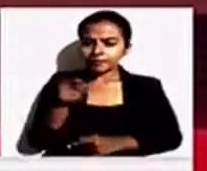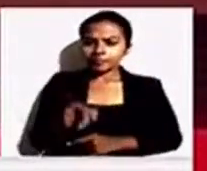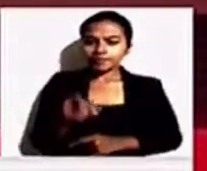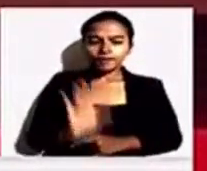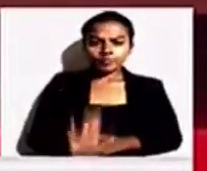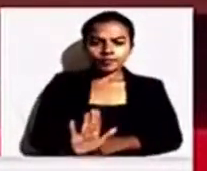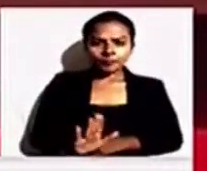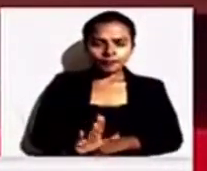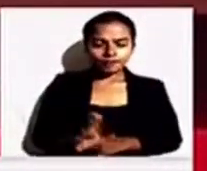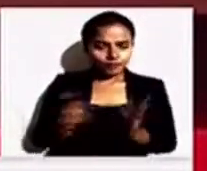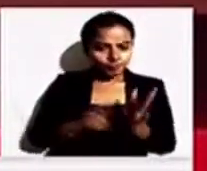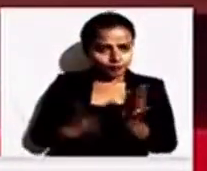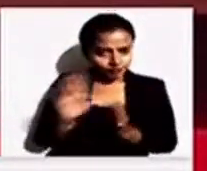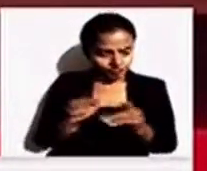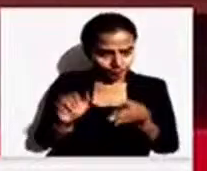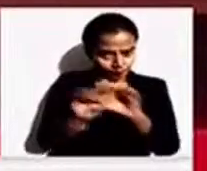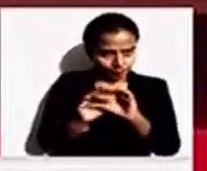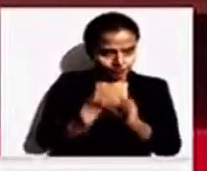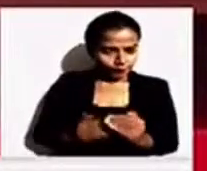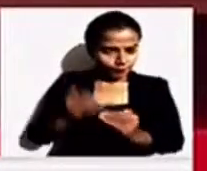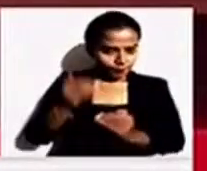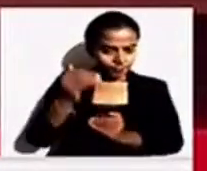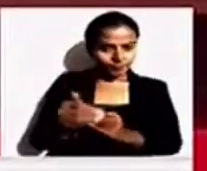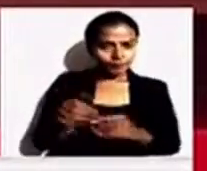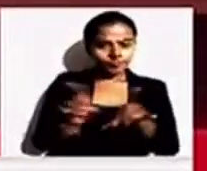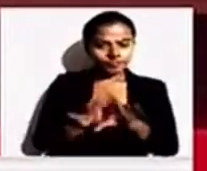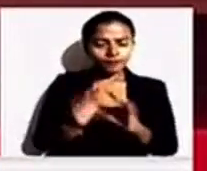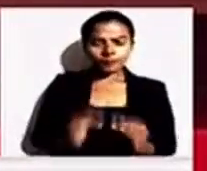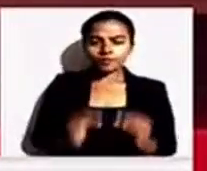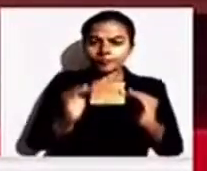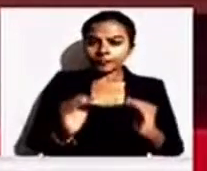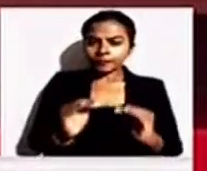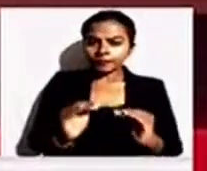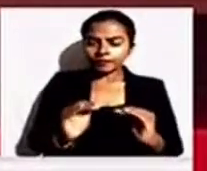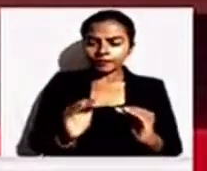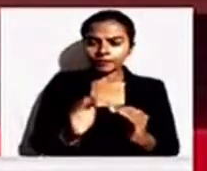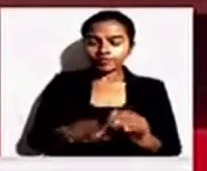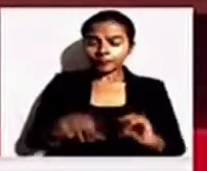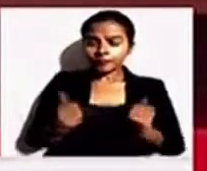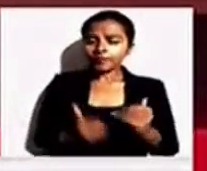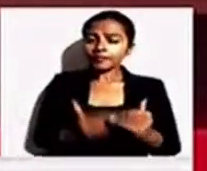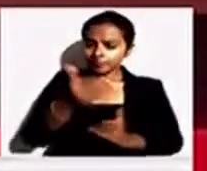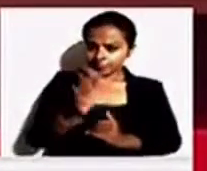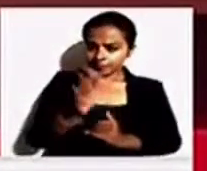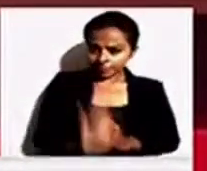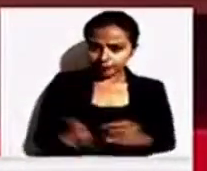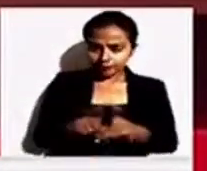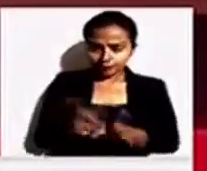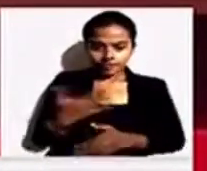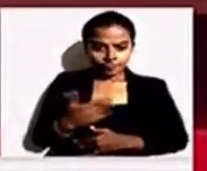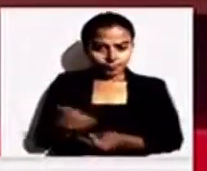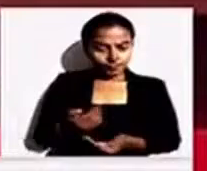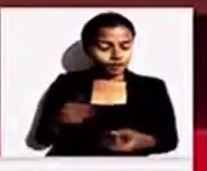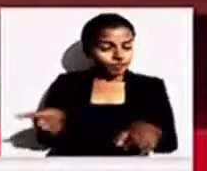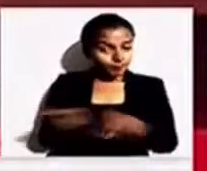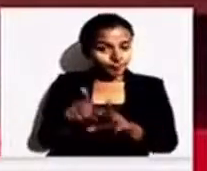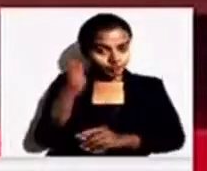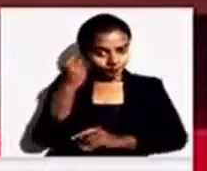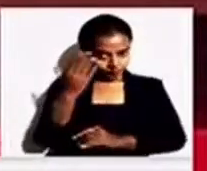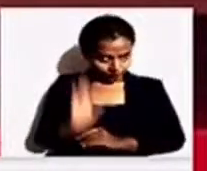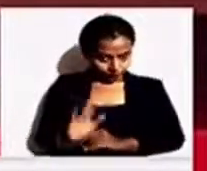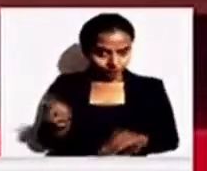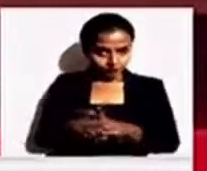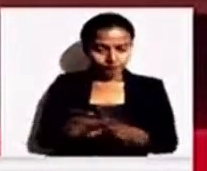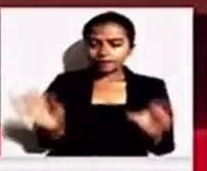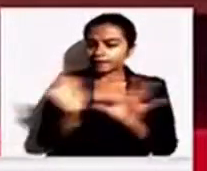karmic justice that they need to then play out in their lives. When we have an approach like that, there is no incentive for